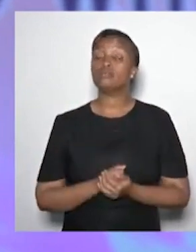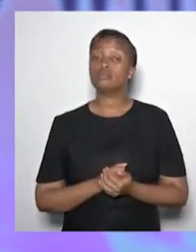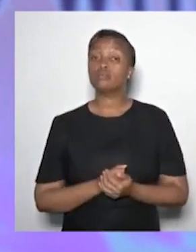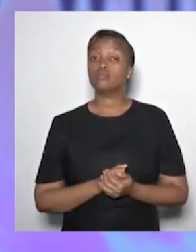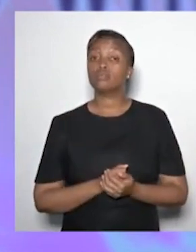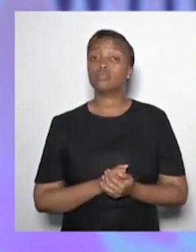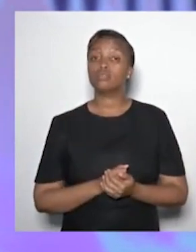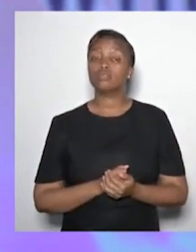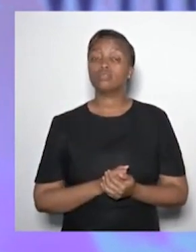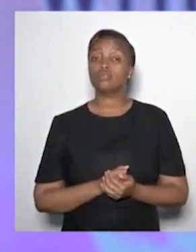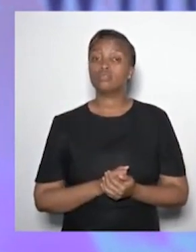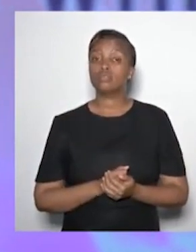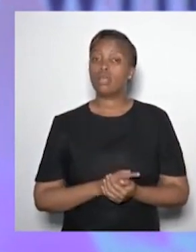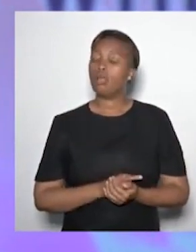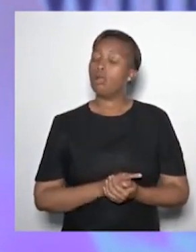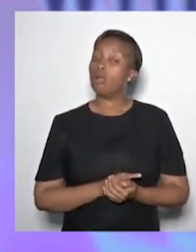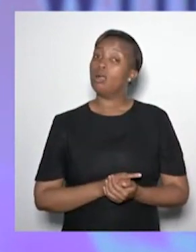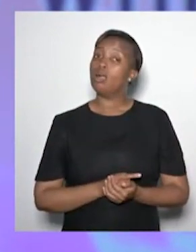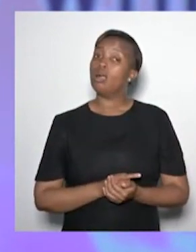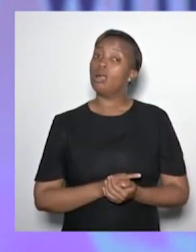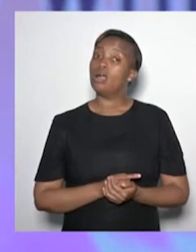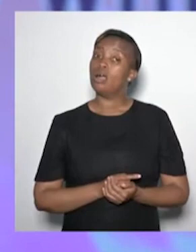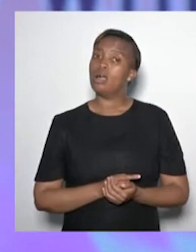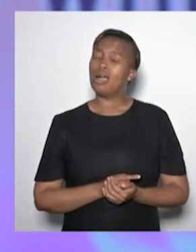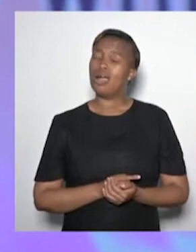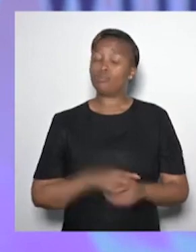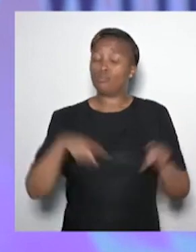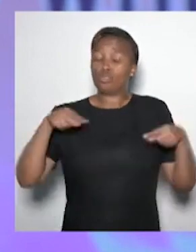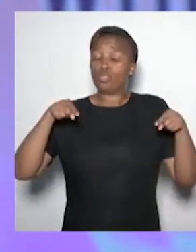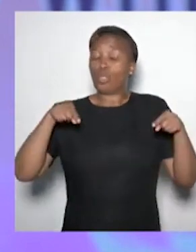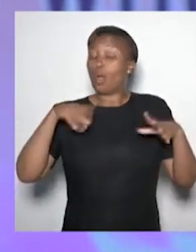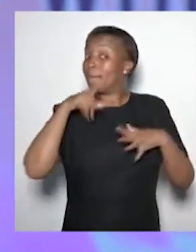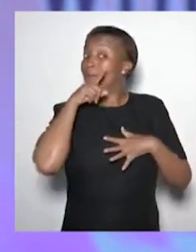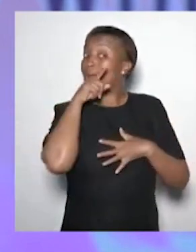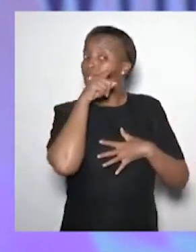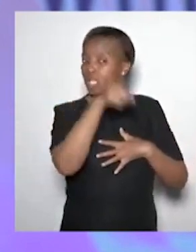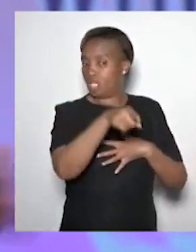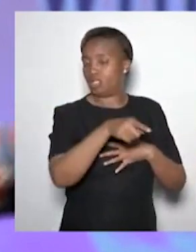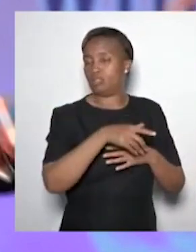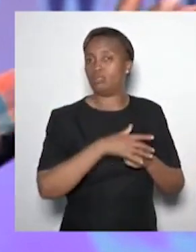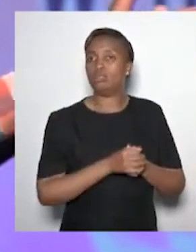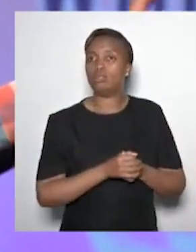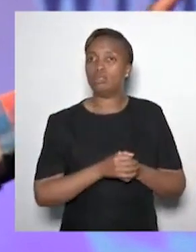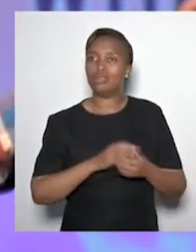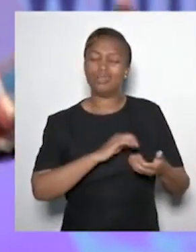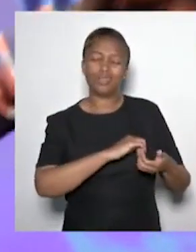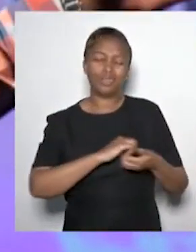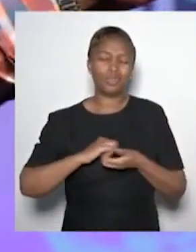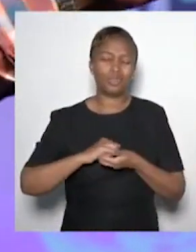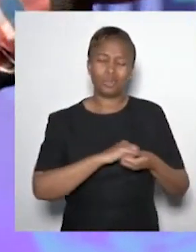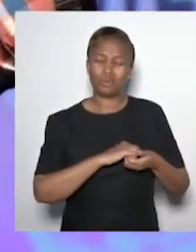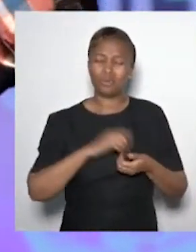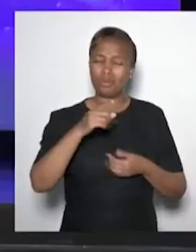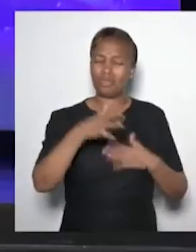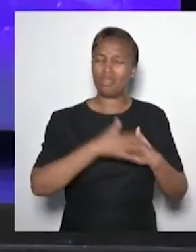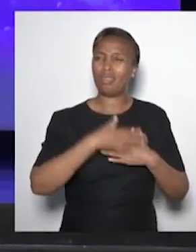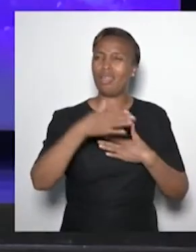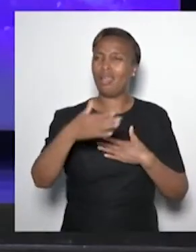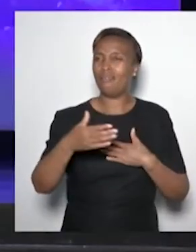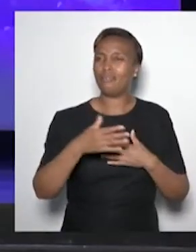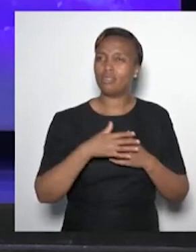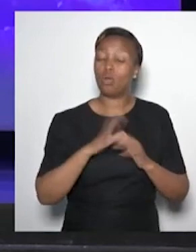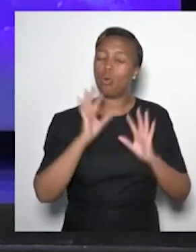I'm honestly struck by it. That choir in Ebina, after the between the